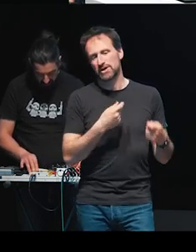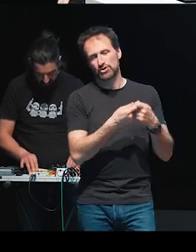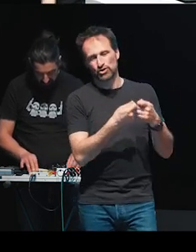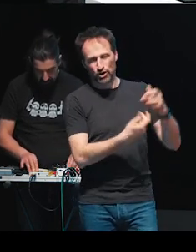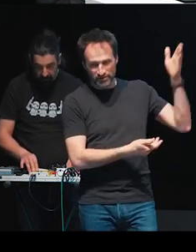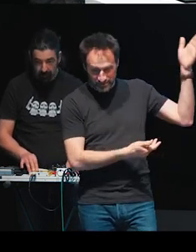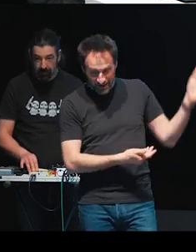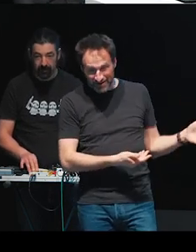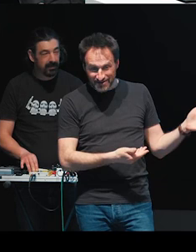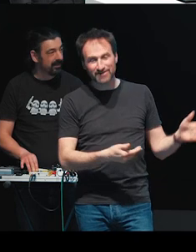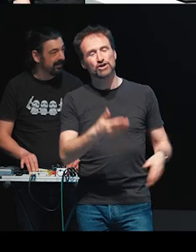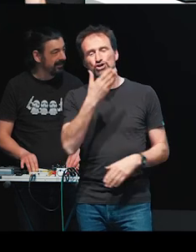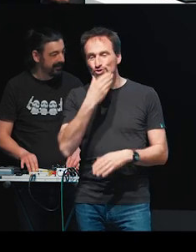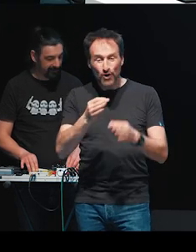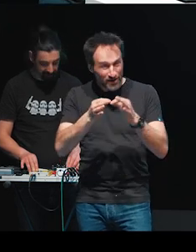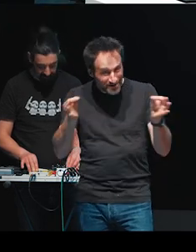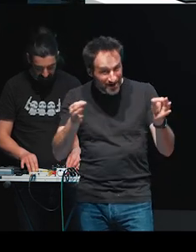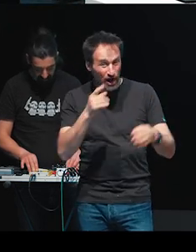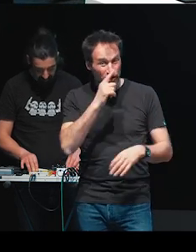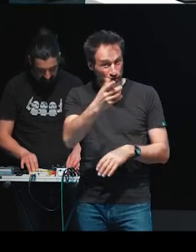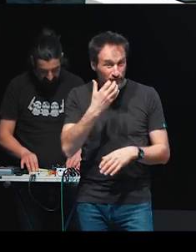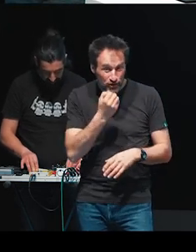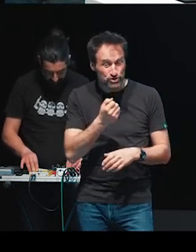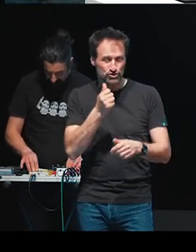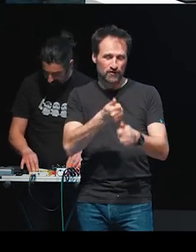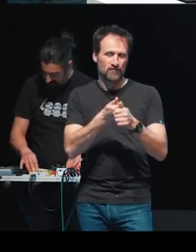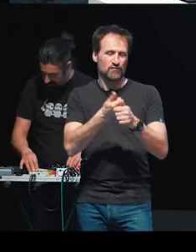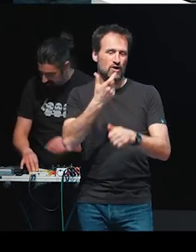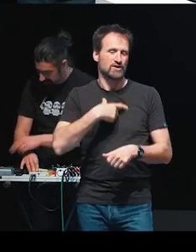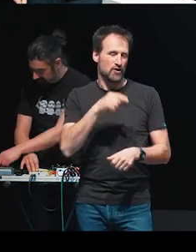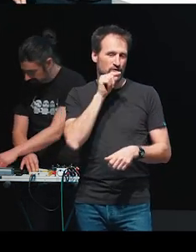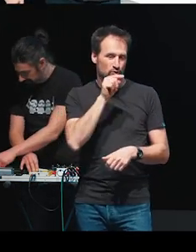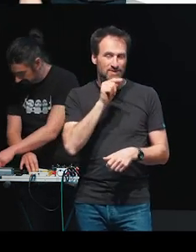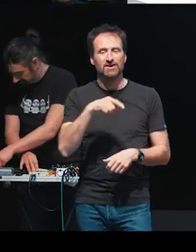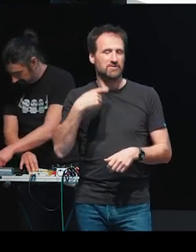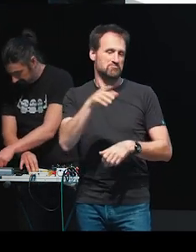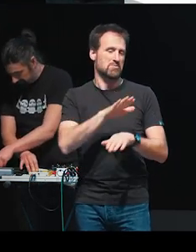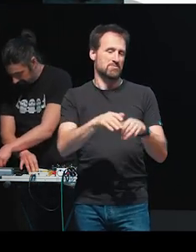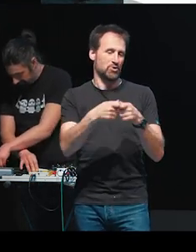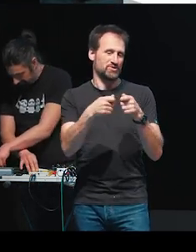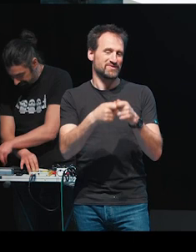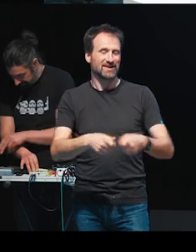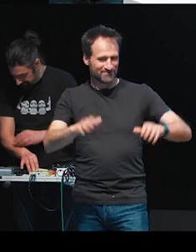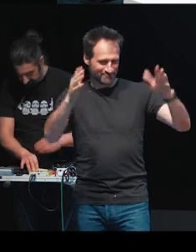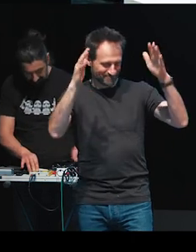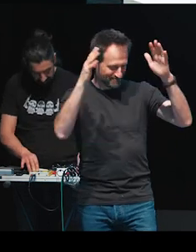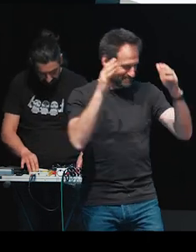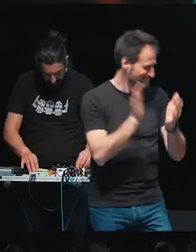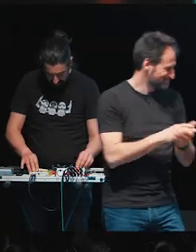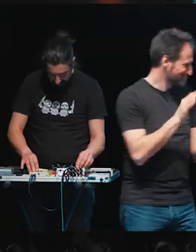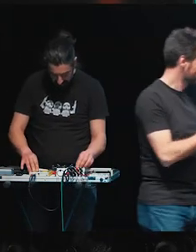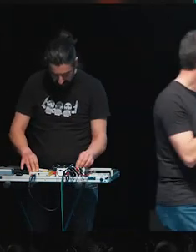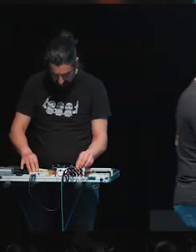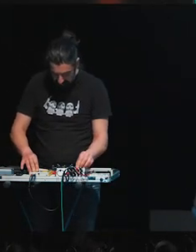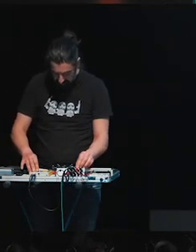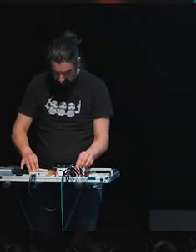data. Have a nice day. And if you want, follow me on Twitter so that we can keep in contact. Thank you. Have a nice conference.